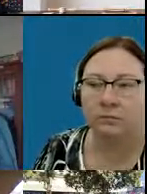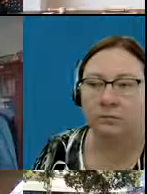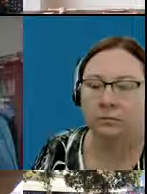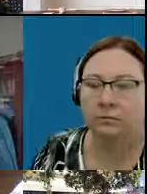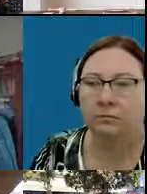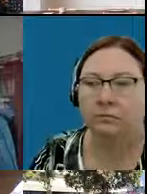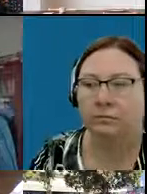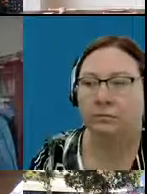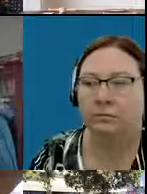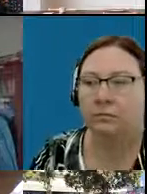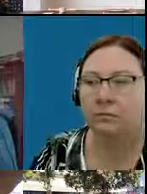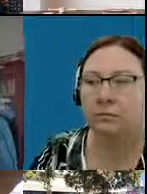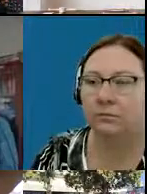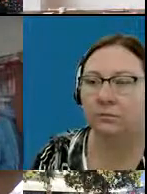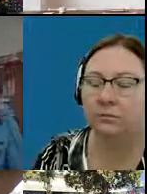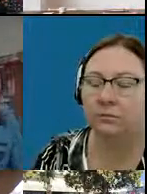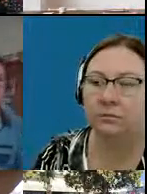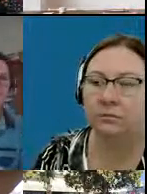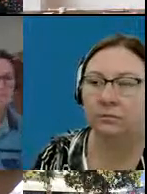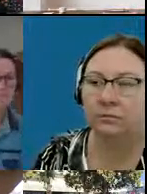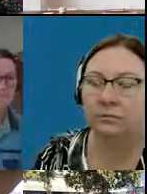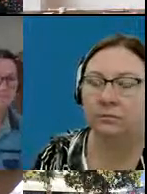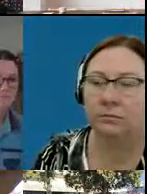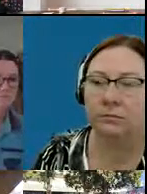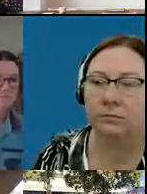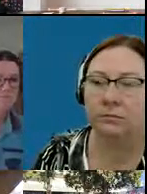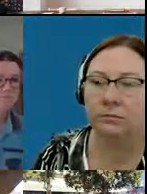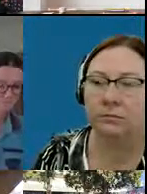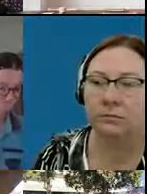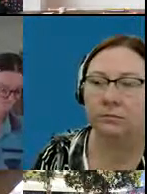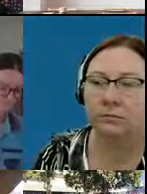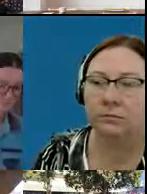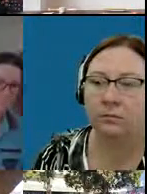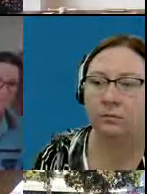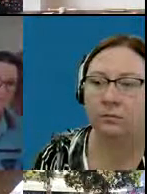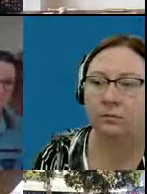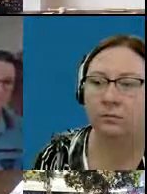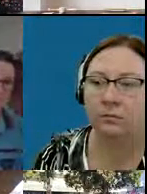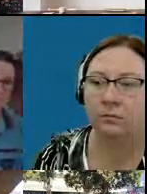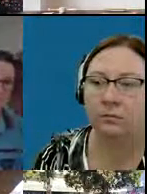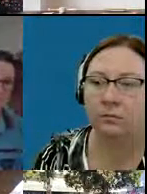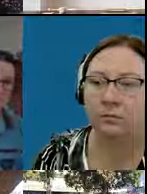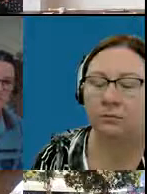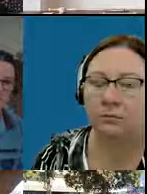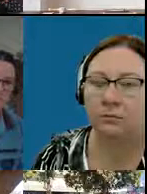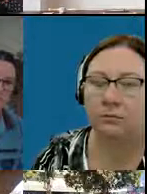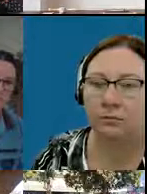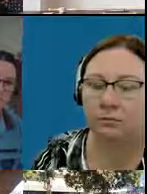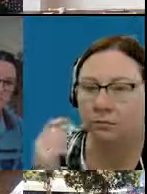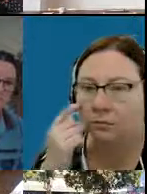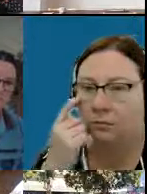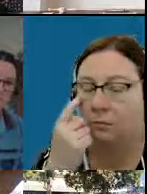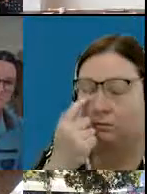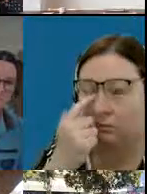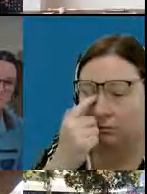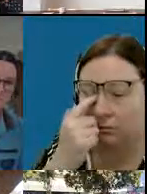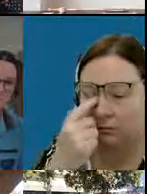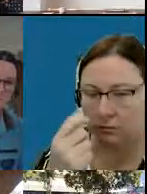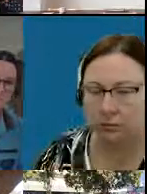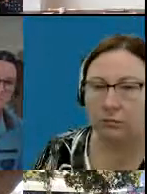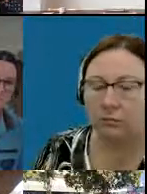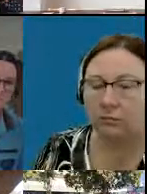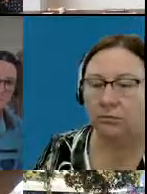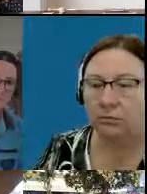often is. It can also be connected into a grid or interconnected with several other microgrids as